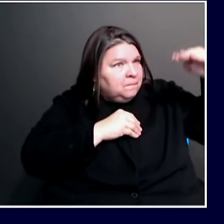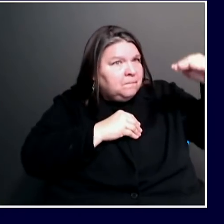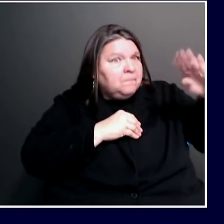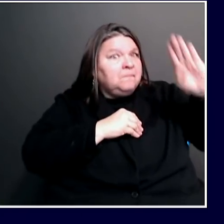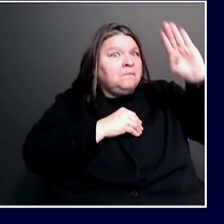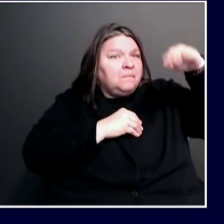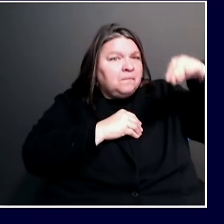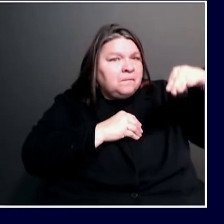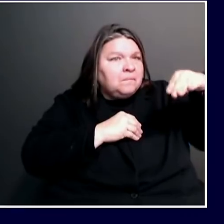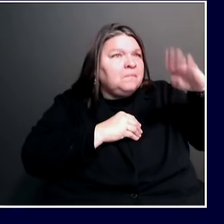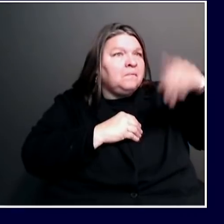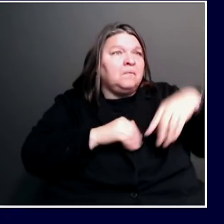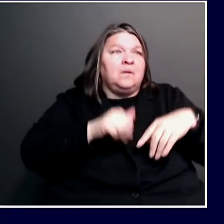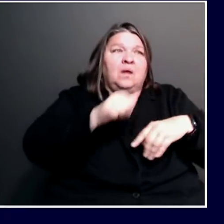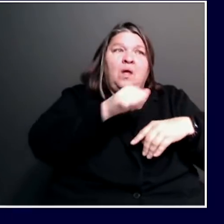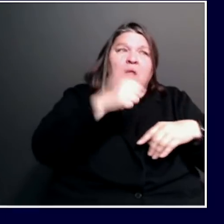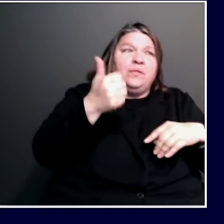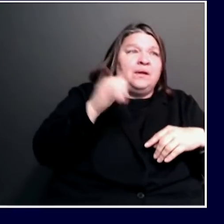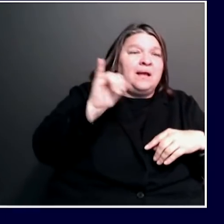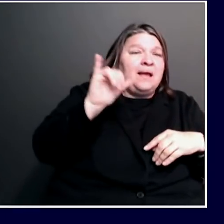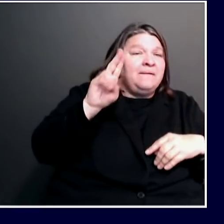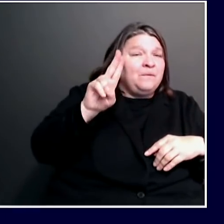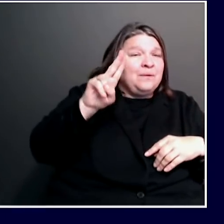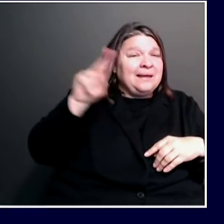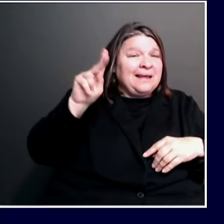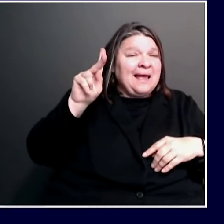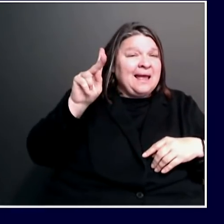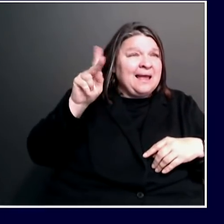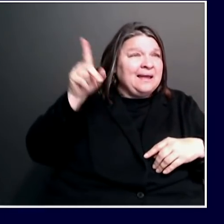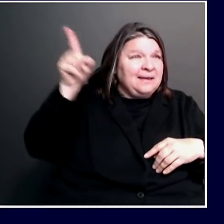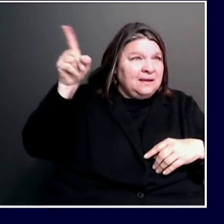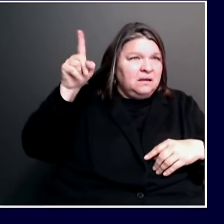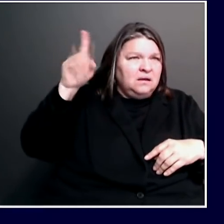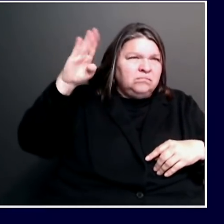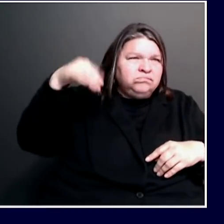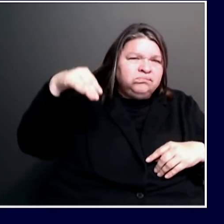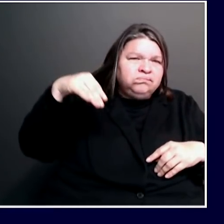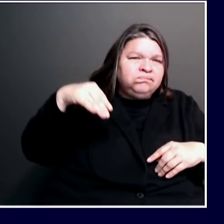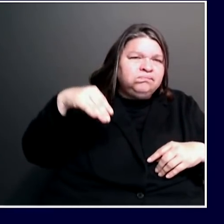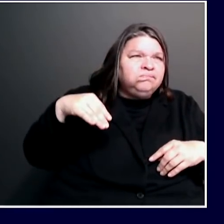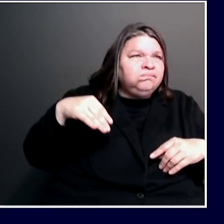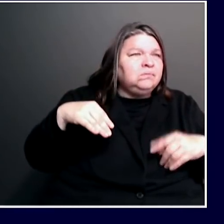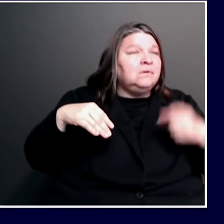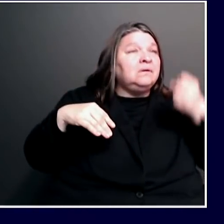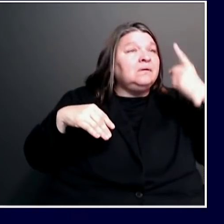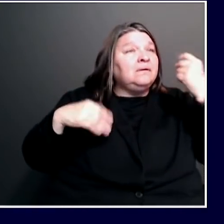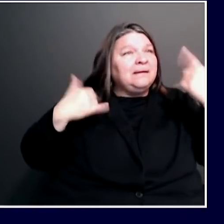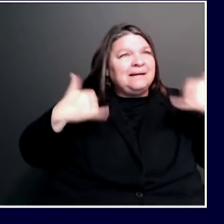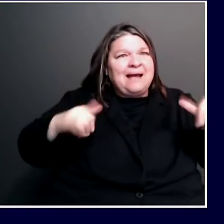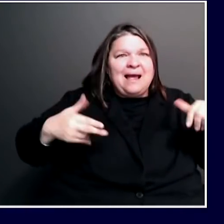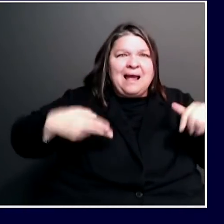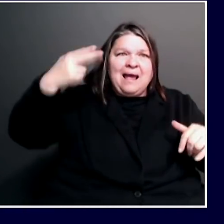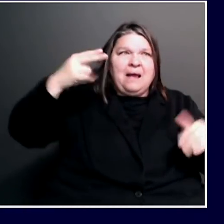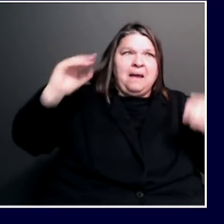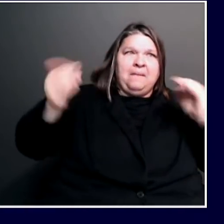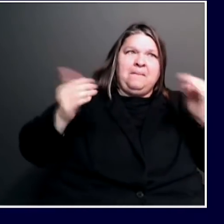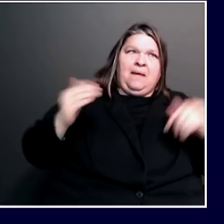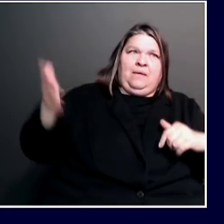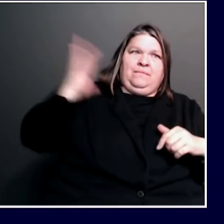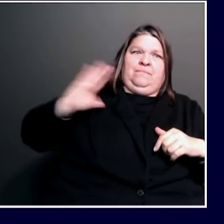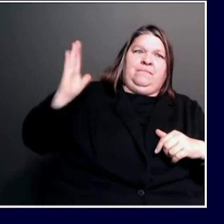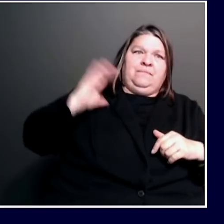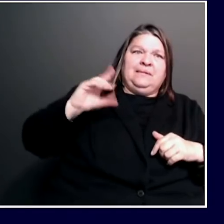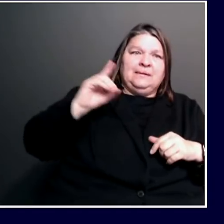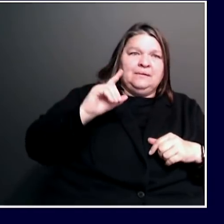like for example, the UK, they came down, but still at a level that was higher than what they were at before. And in one country, at least two